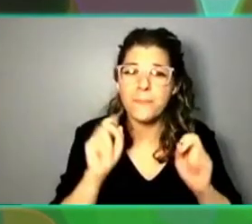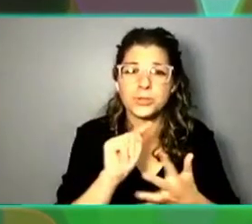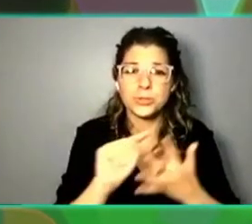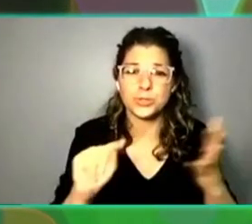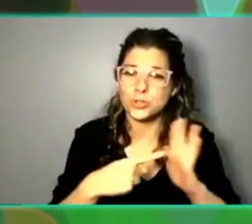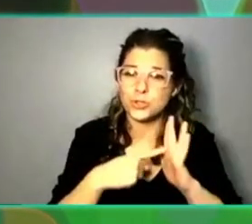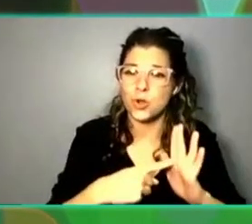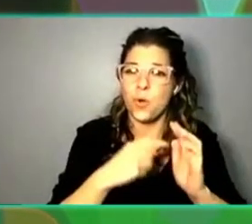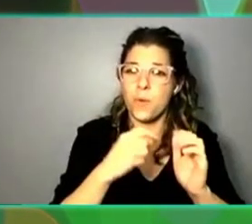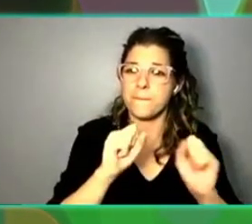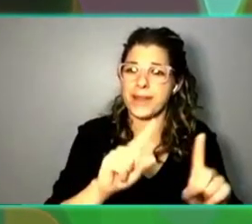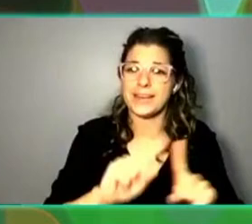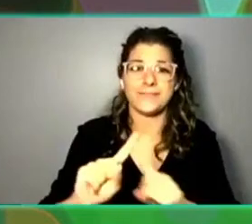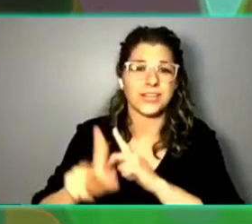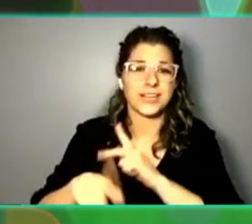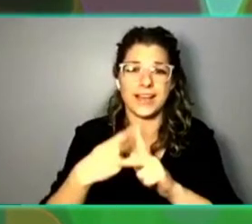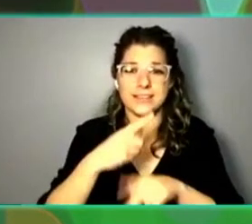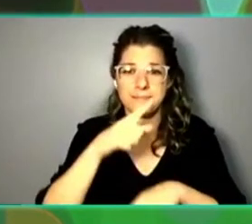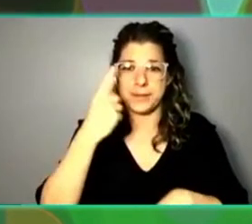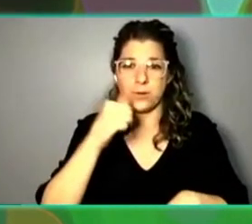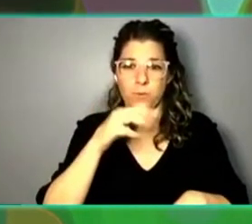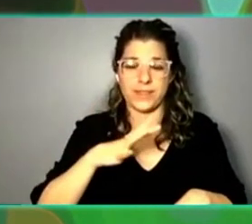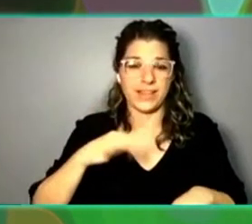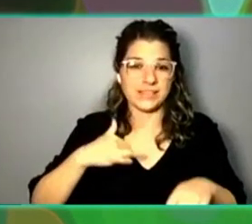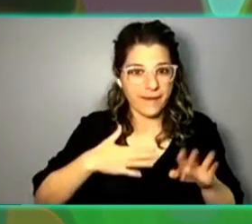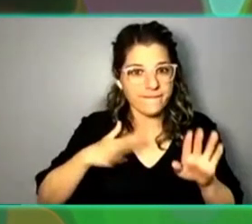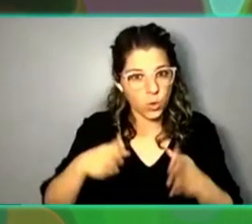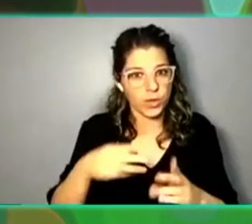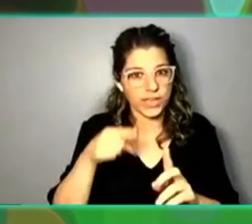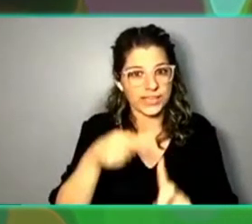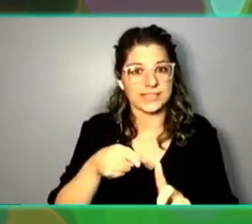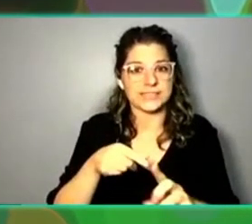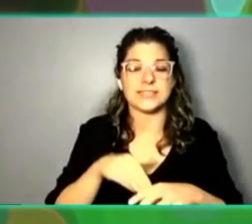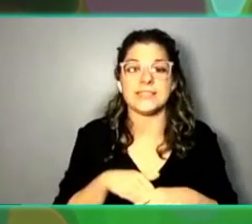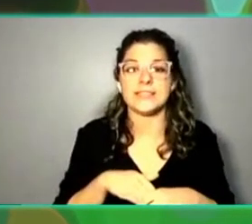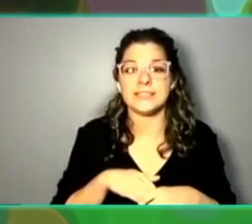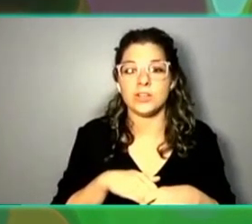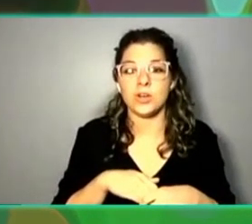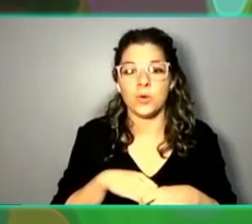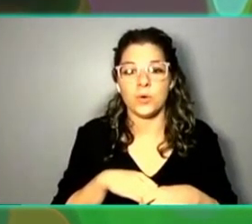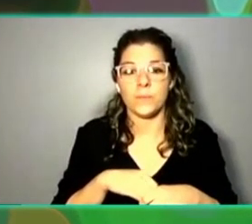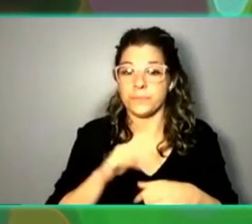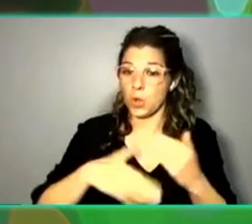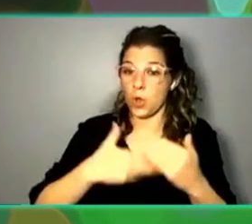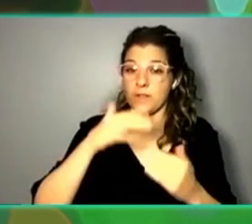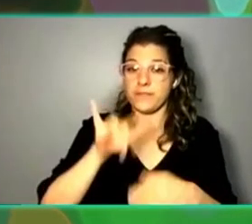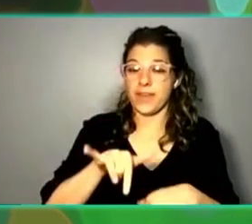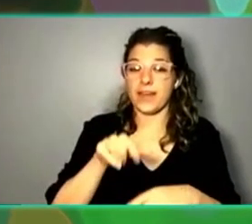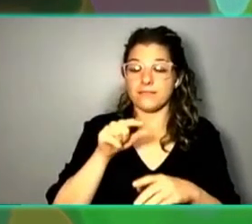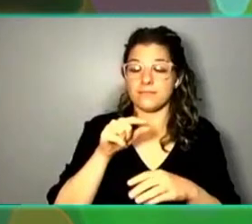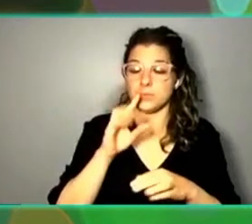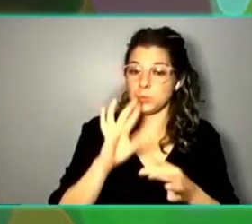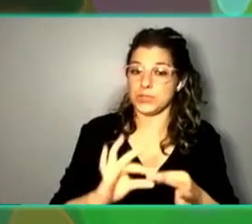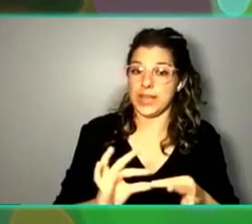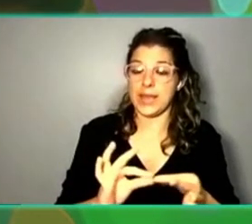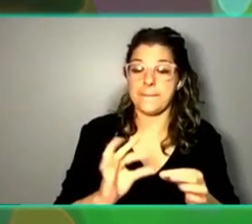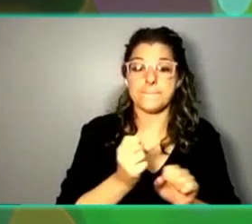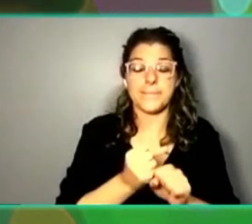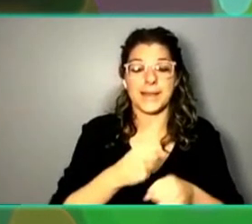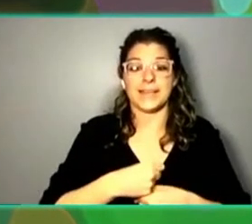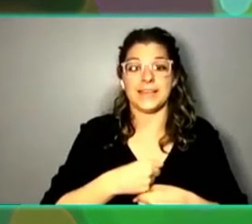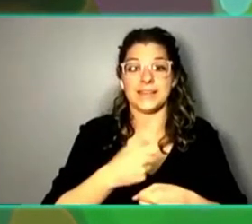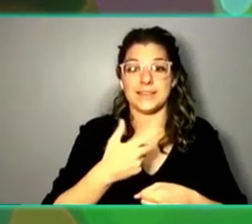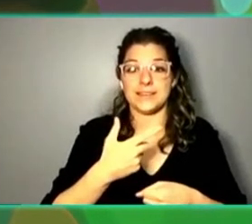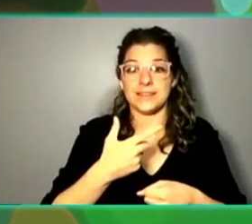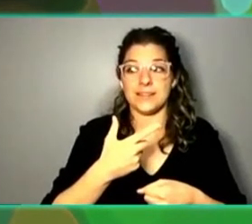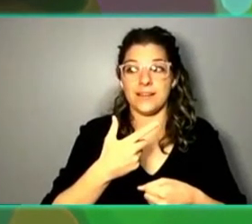other kinds of Black women because that is my focus. So all of that is to say that like making